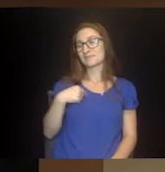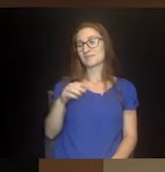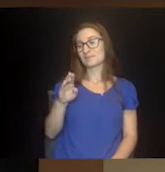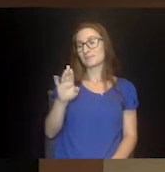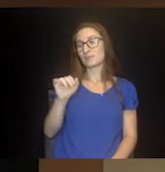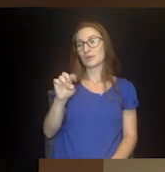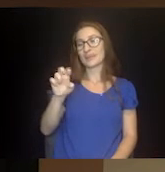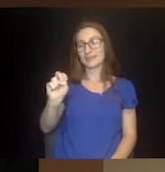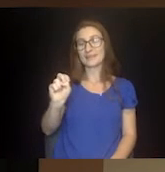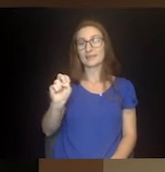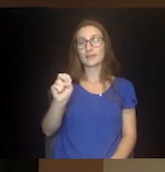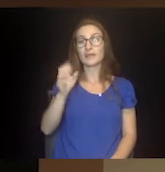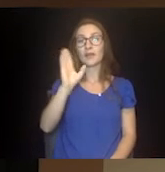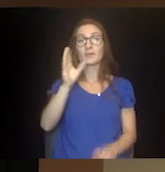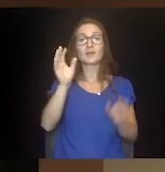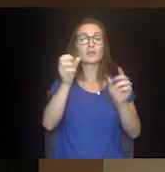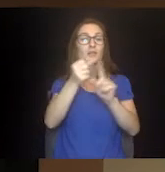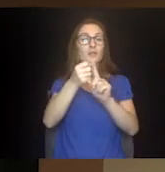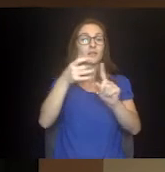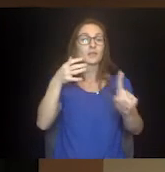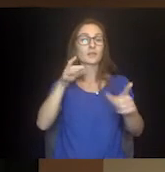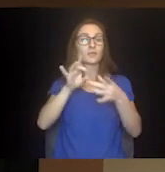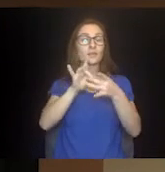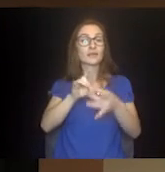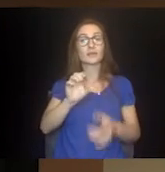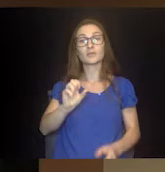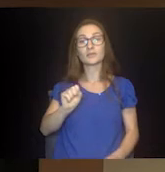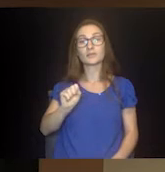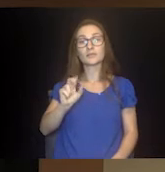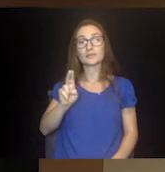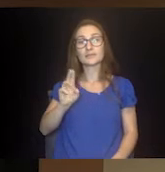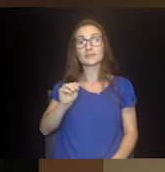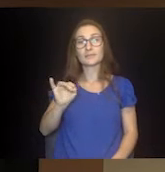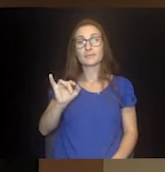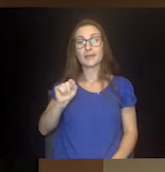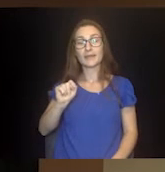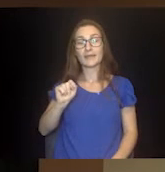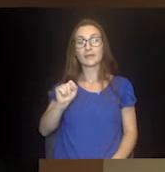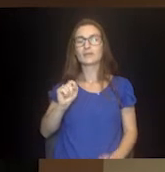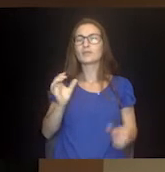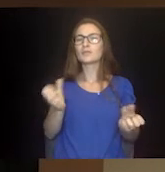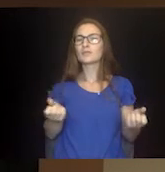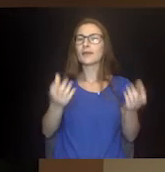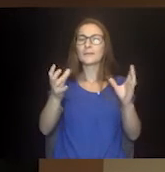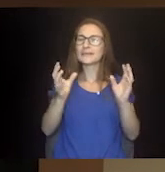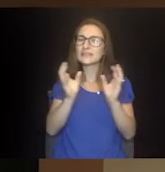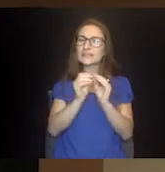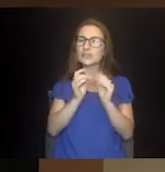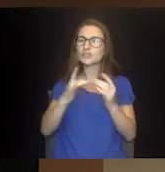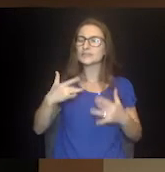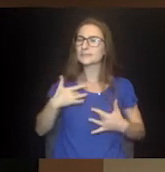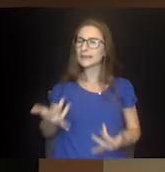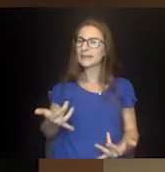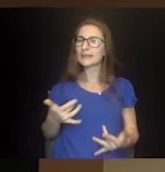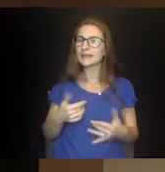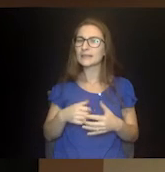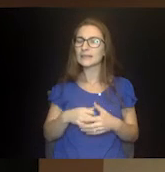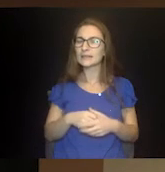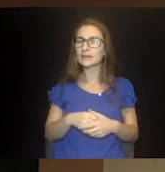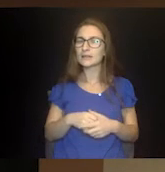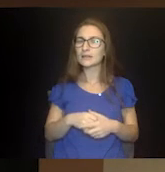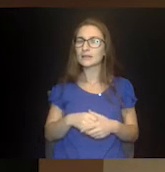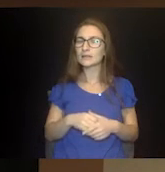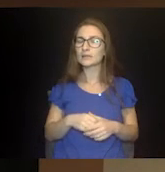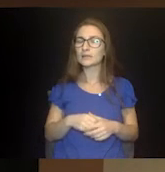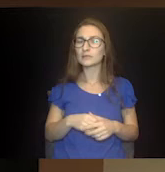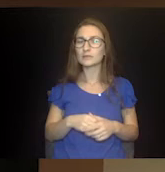As you guys know, I'm Brandon, but I'm going to try to elaborate a little bit more on the summit, on what we do. We have, how many sessions do we have